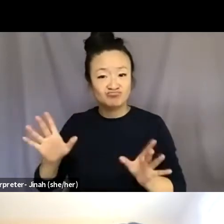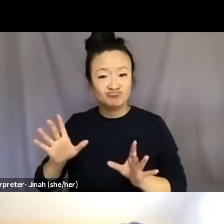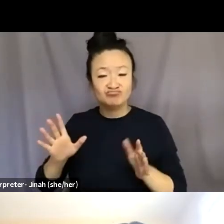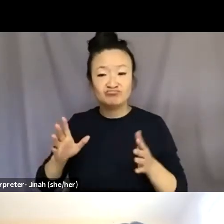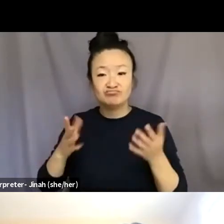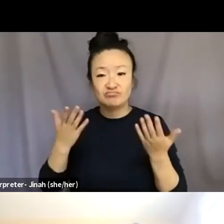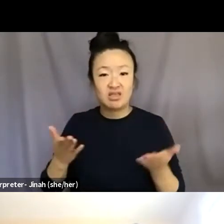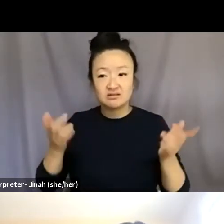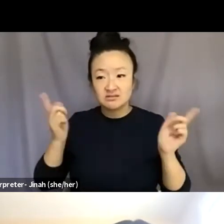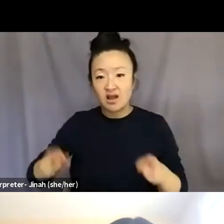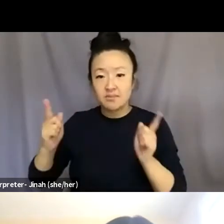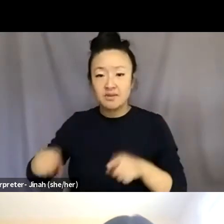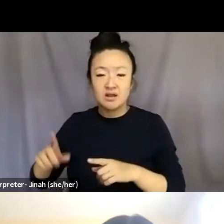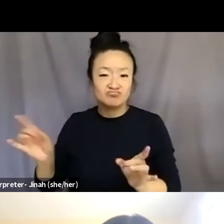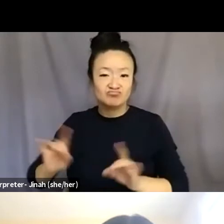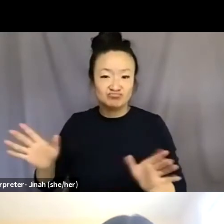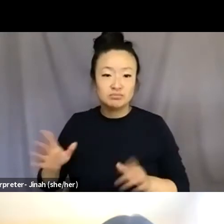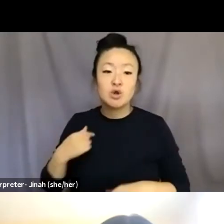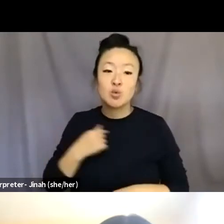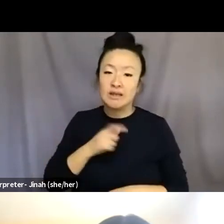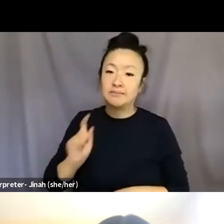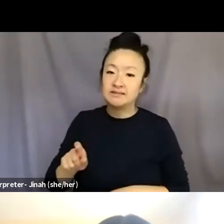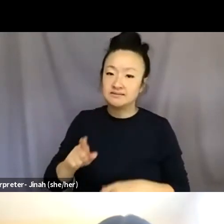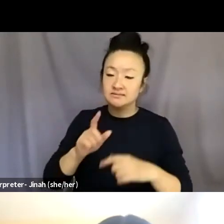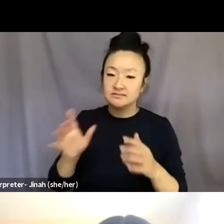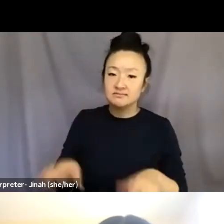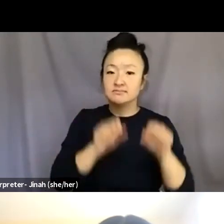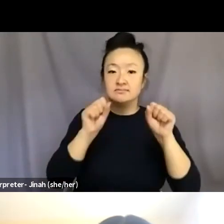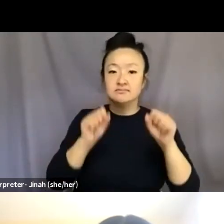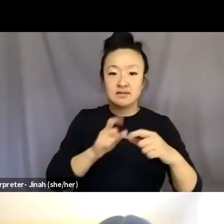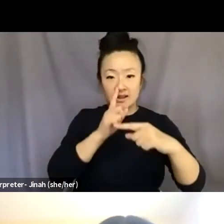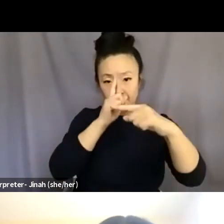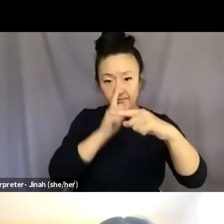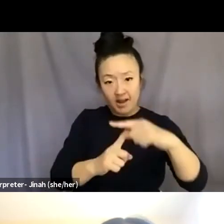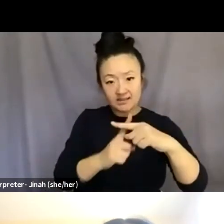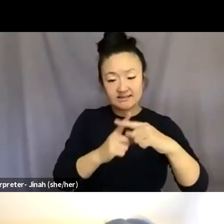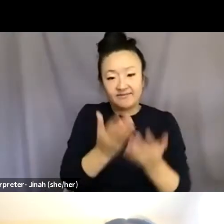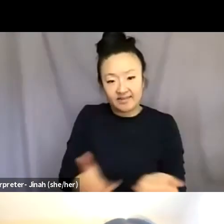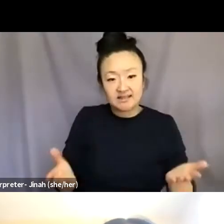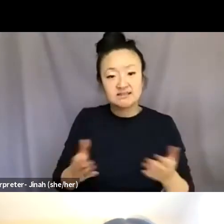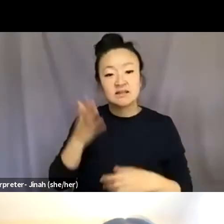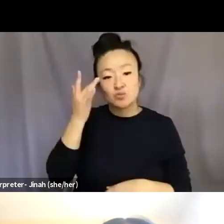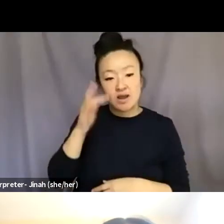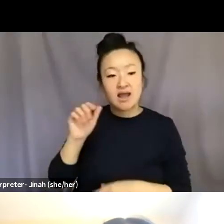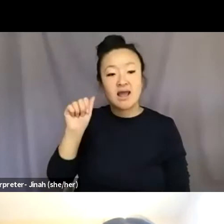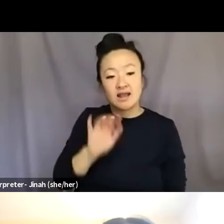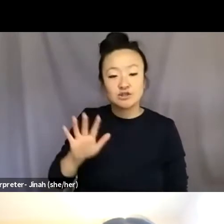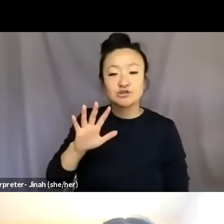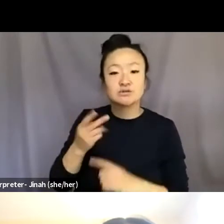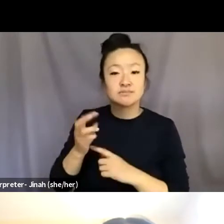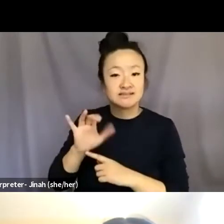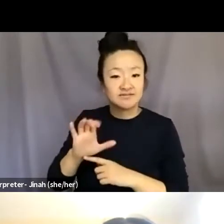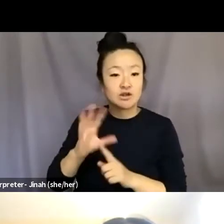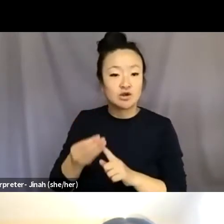and criminal, you know, we need to do positive stuff. And that's why we need to, Asia Pacific Culture Center need to continue to teach